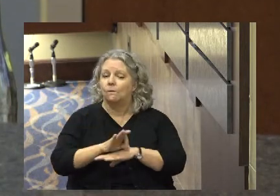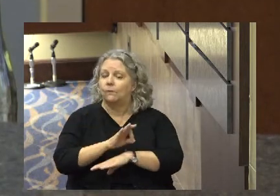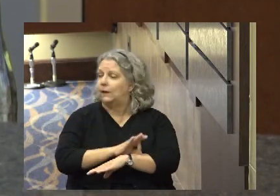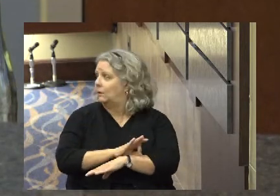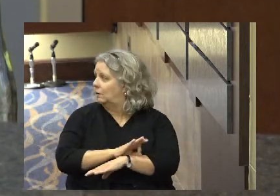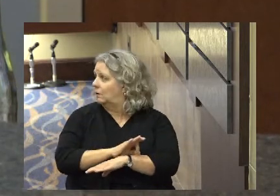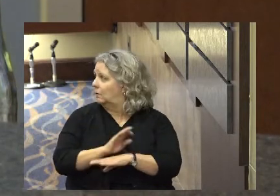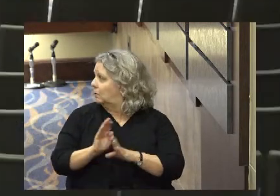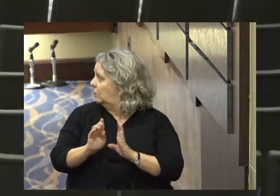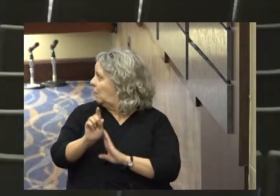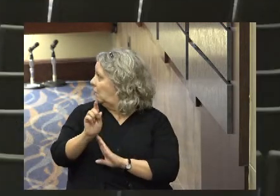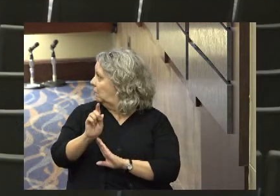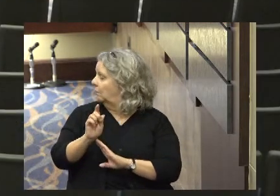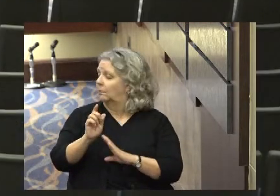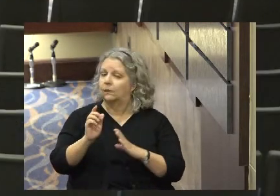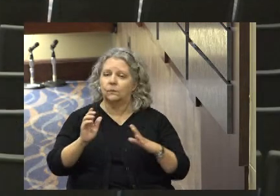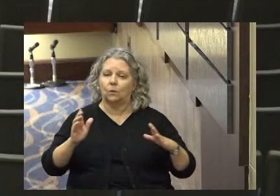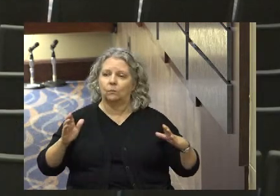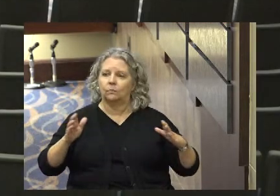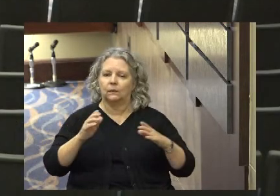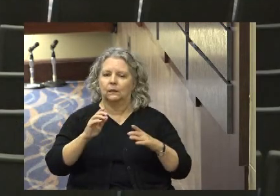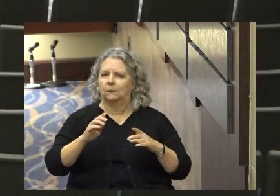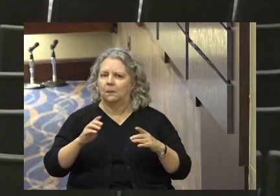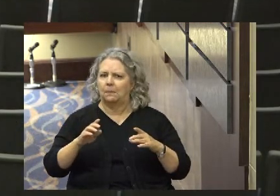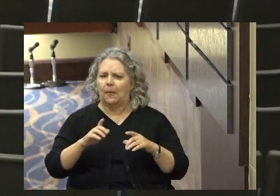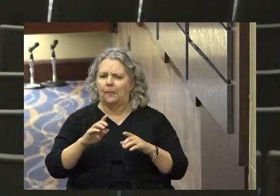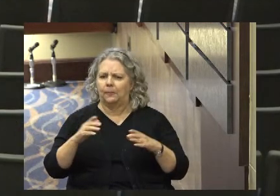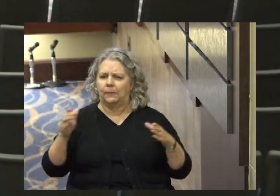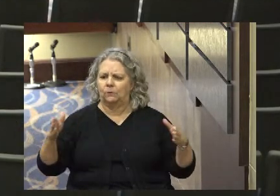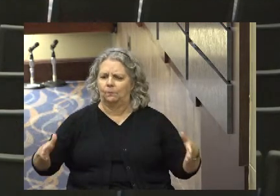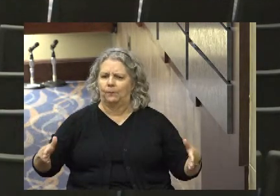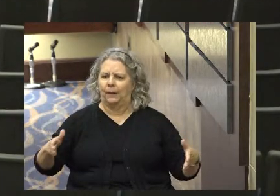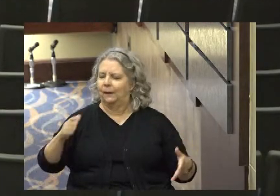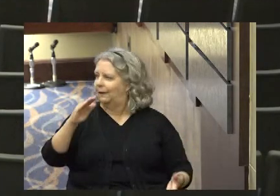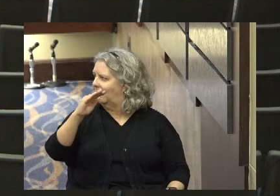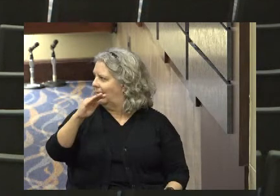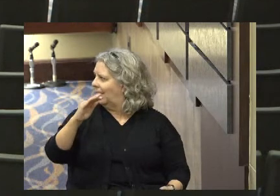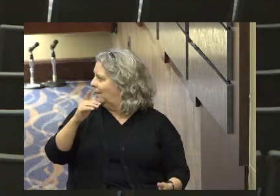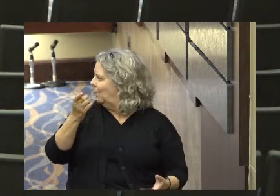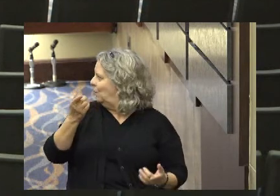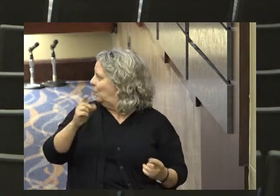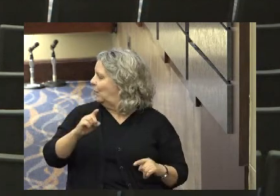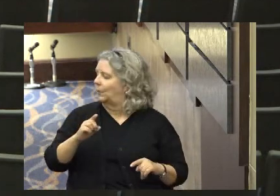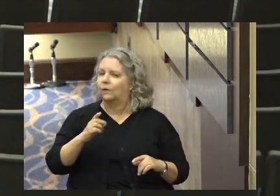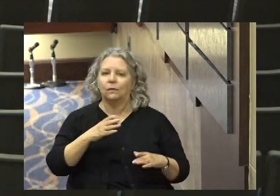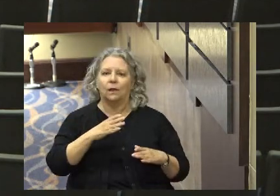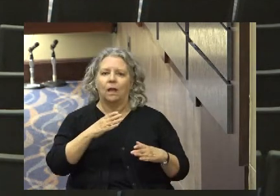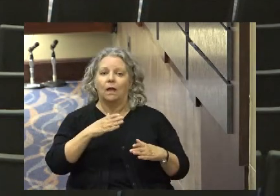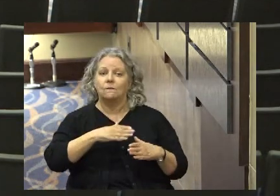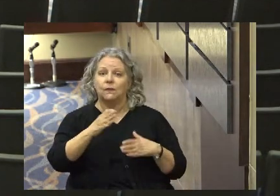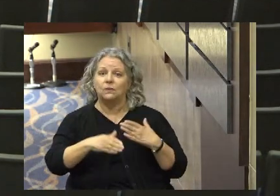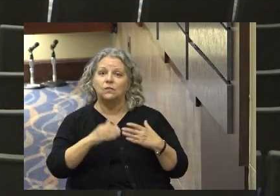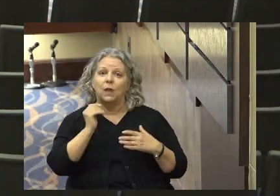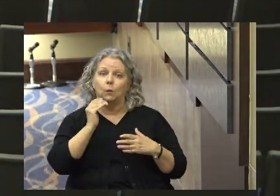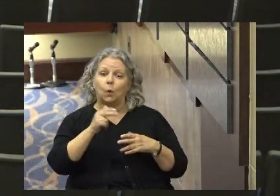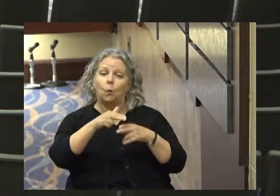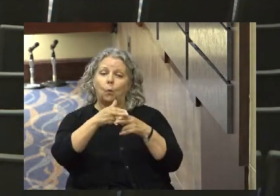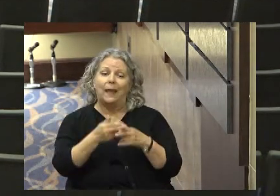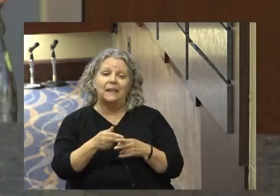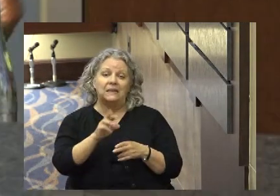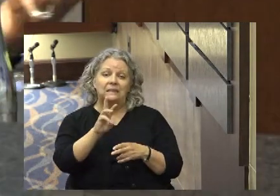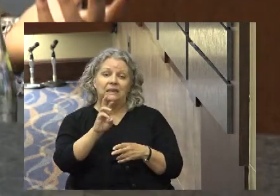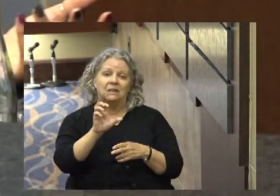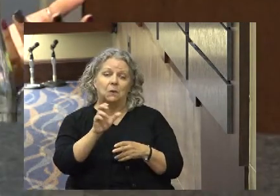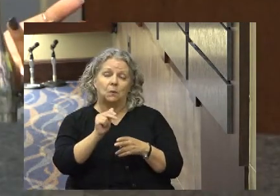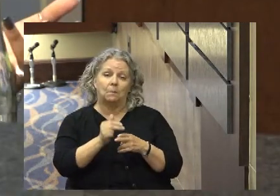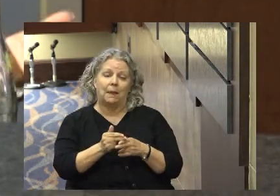big. They're not insignificant, and when they're done, they'll Listen, weigh about could've got 'em in 600 here. pounds. Could've got 'em out. Listen, I think it could have been